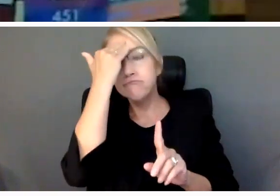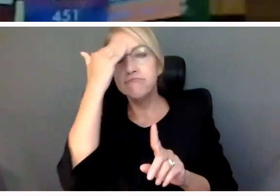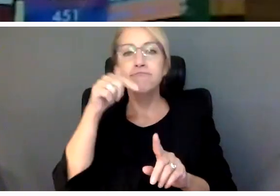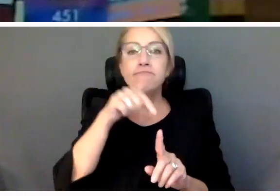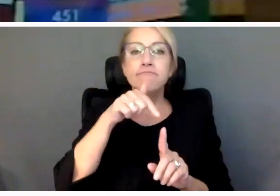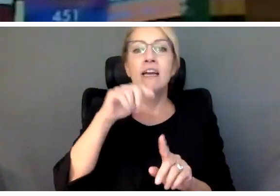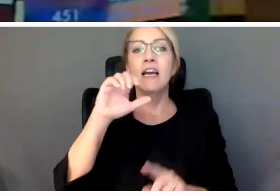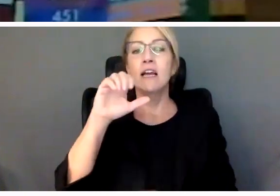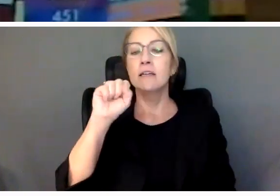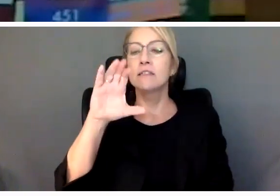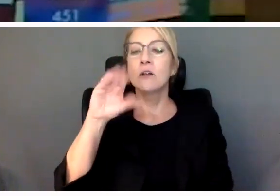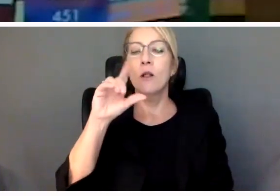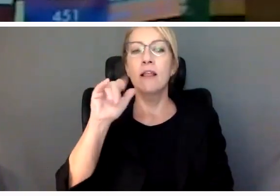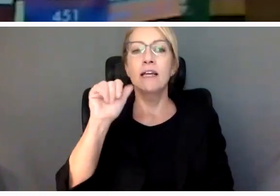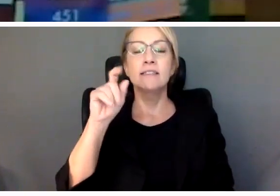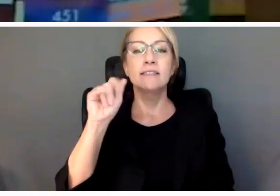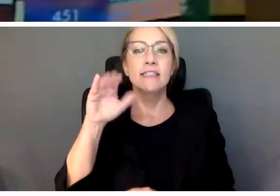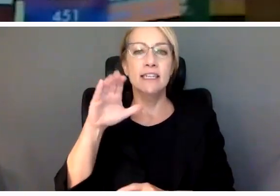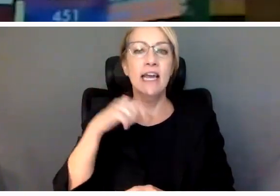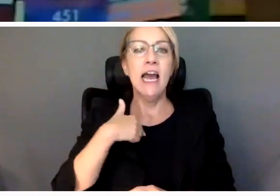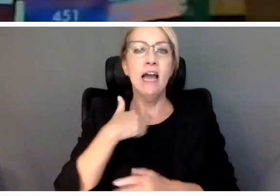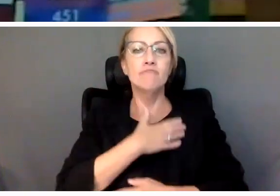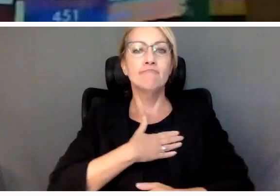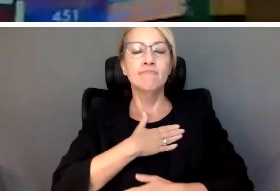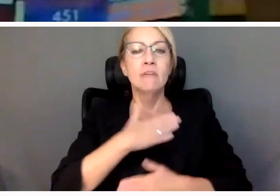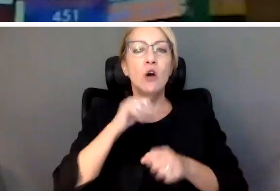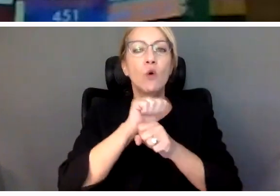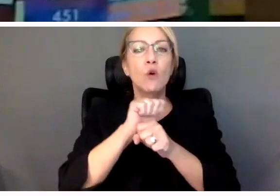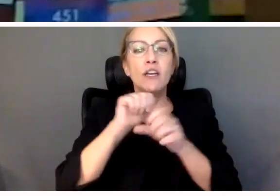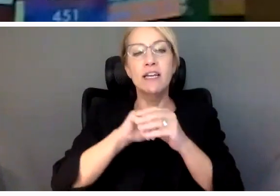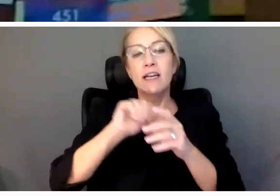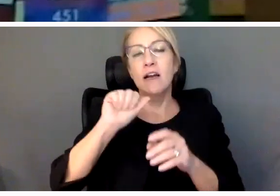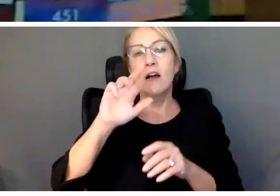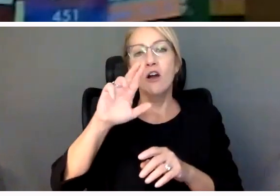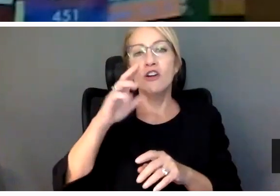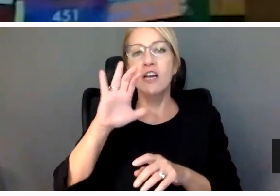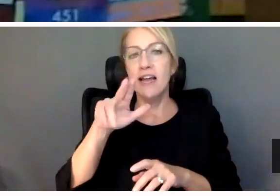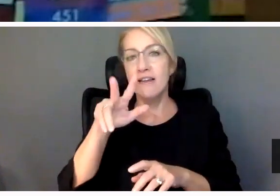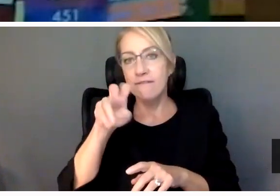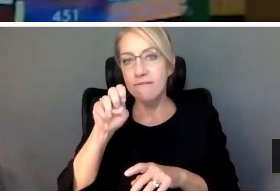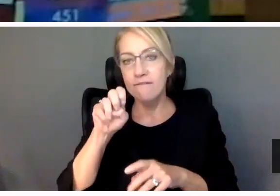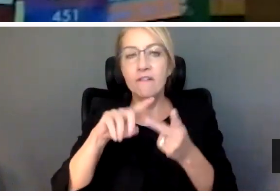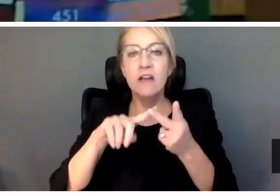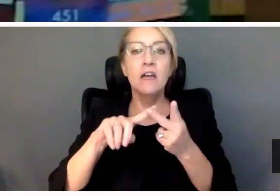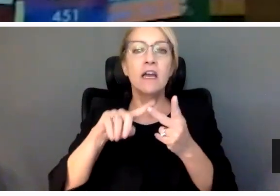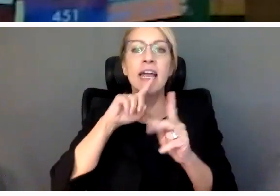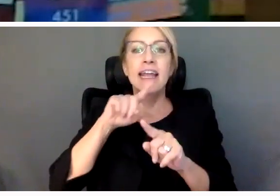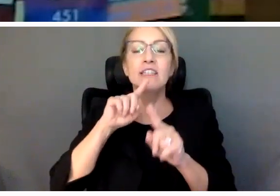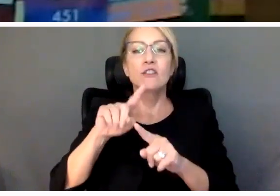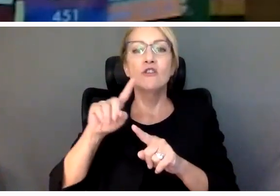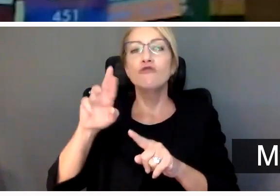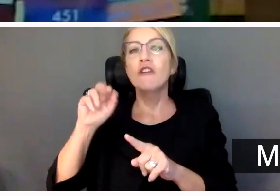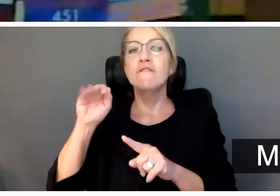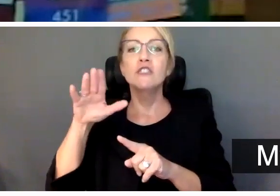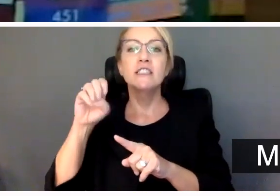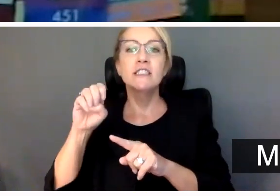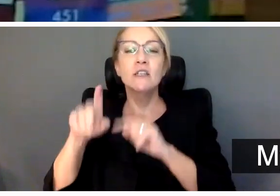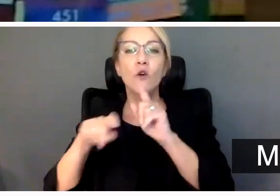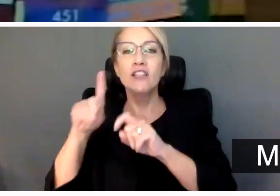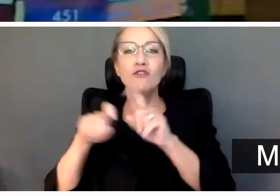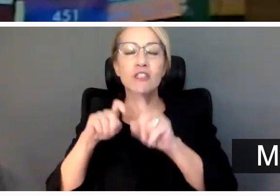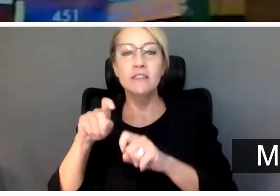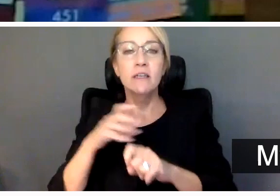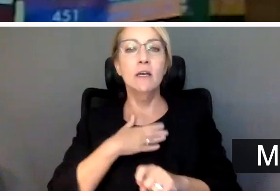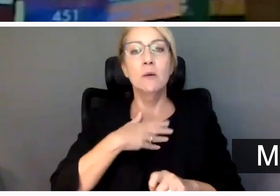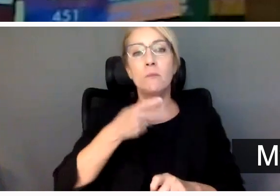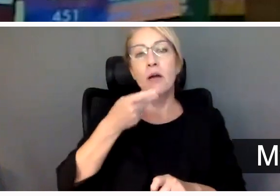the joy of working in the archive and also answering reference questions for people who work at Scholastic. My pronouns